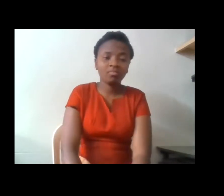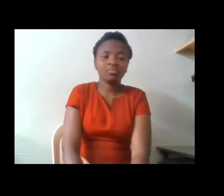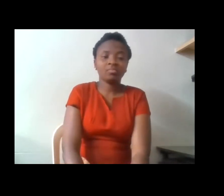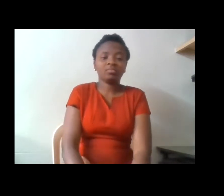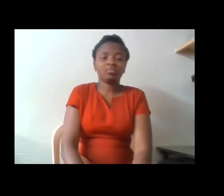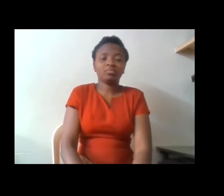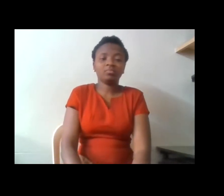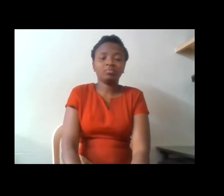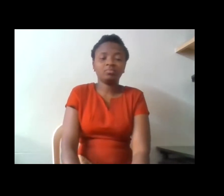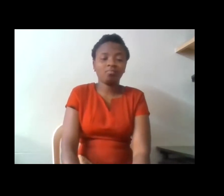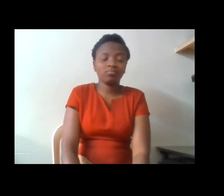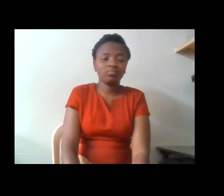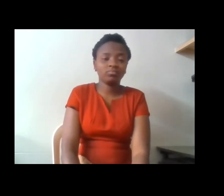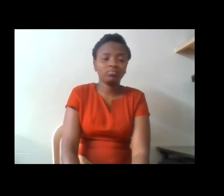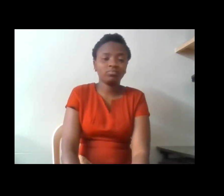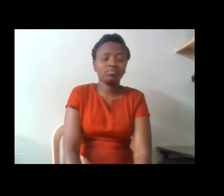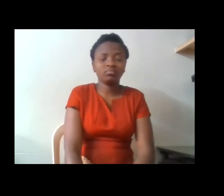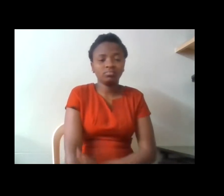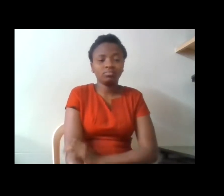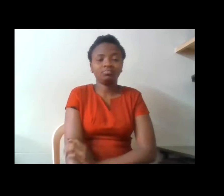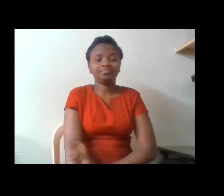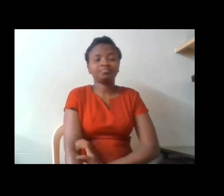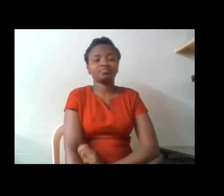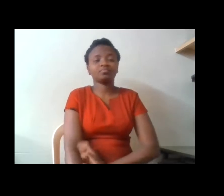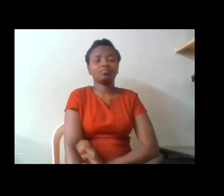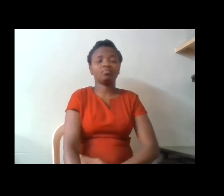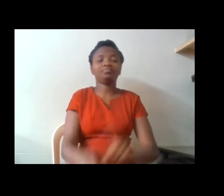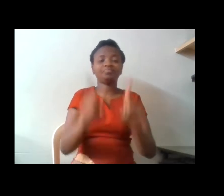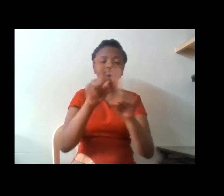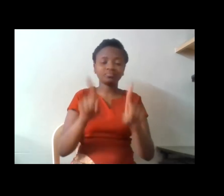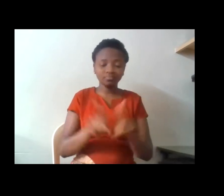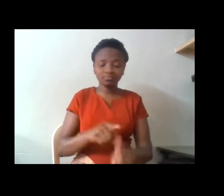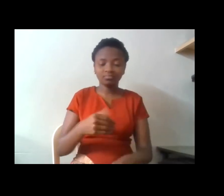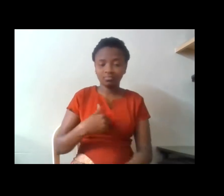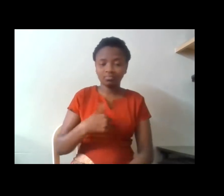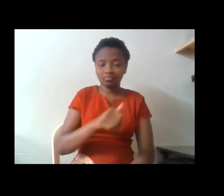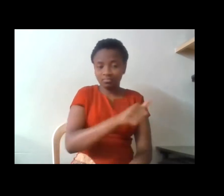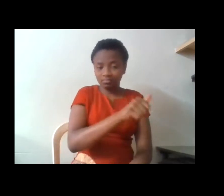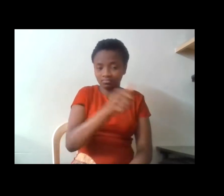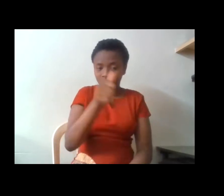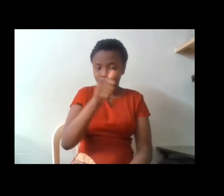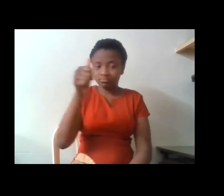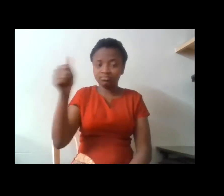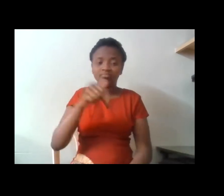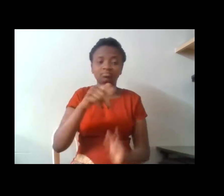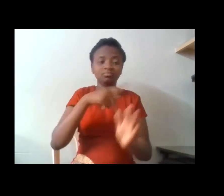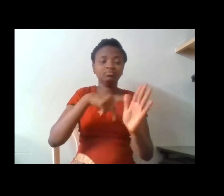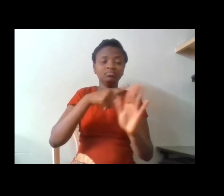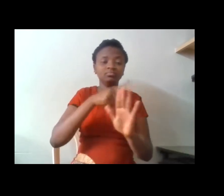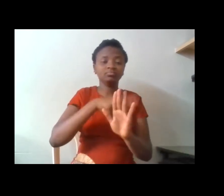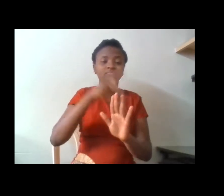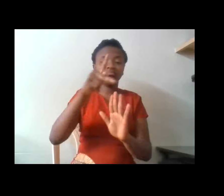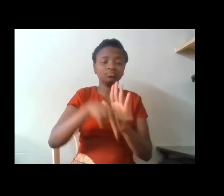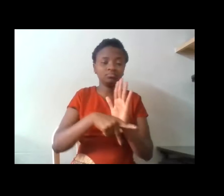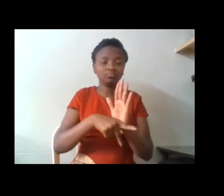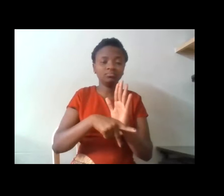included OPDs as key partners. It was vital for us that we ensured OPD partners